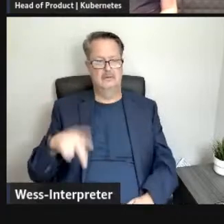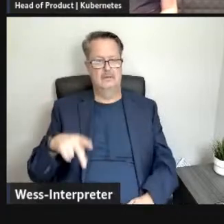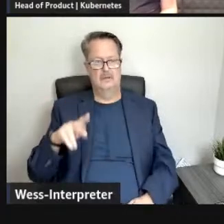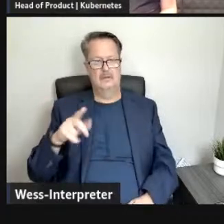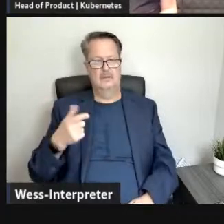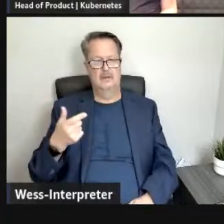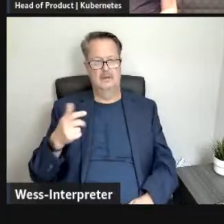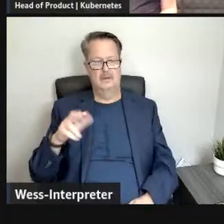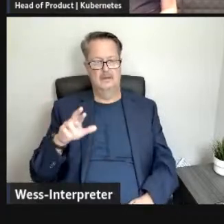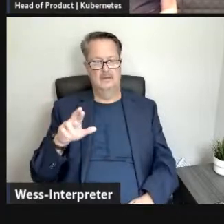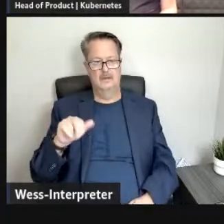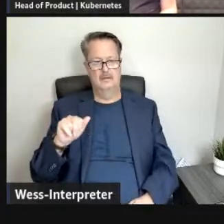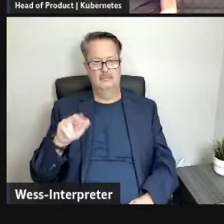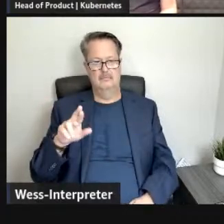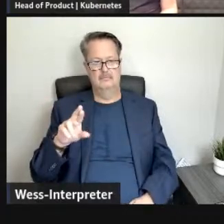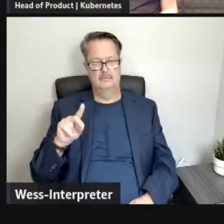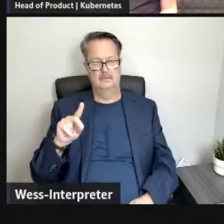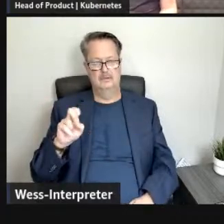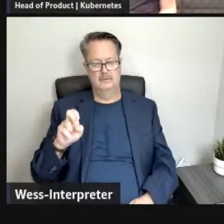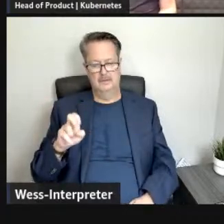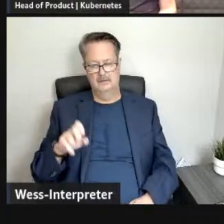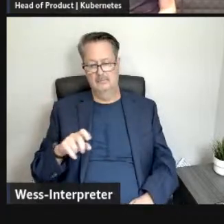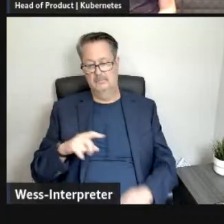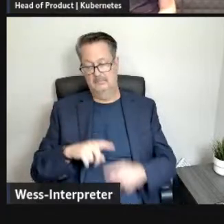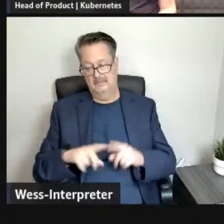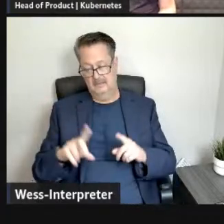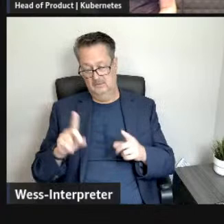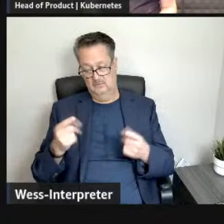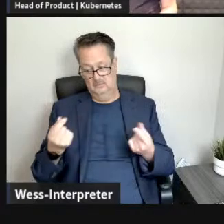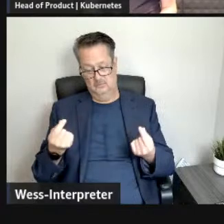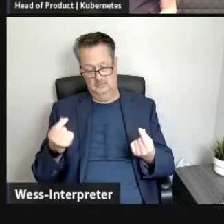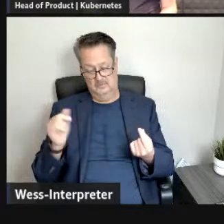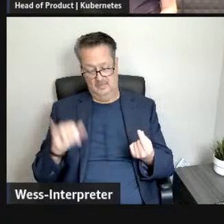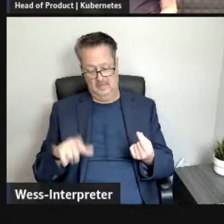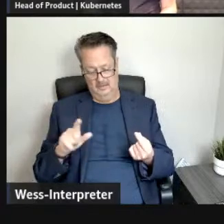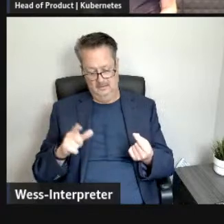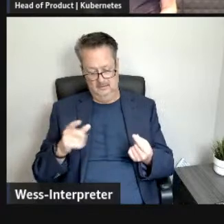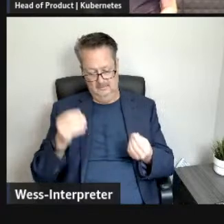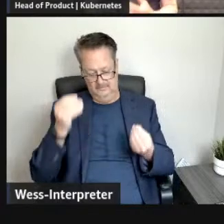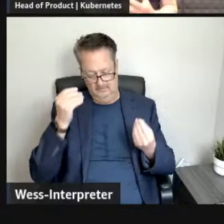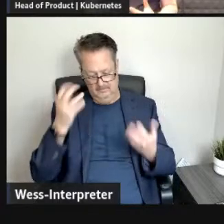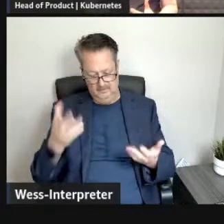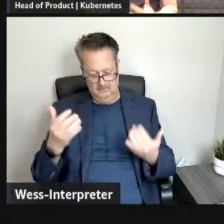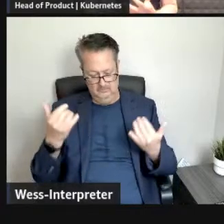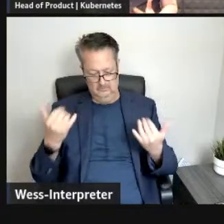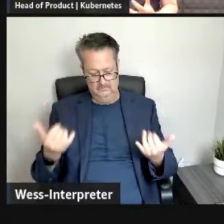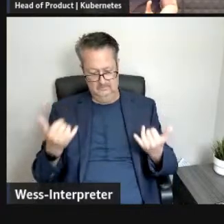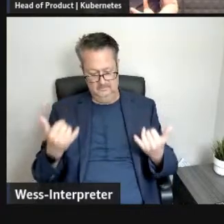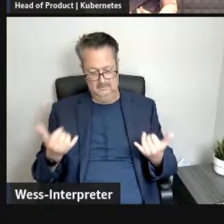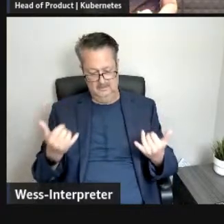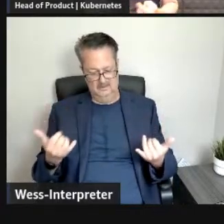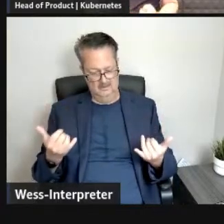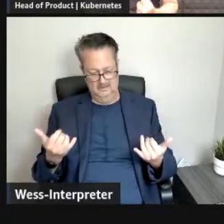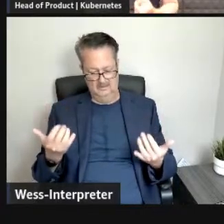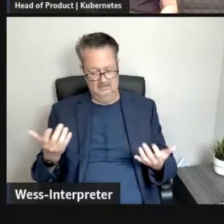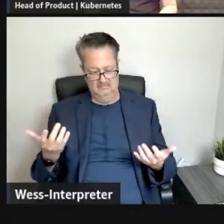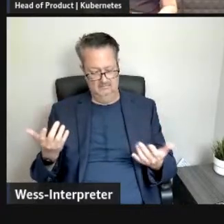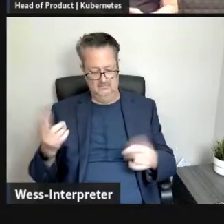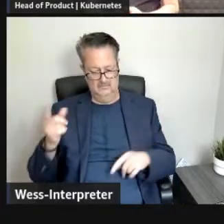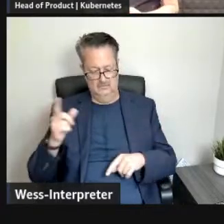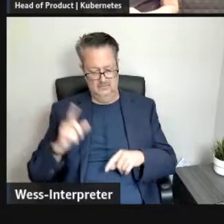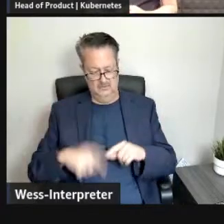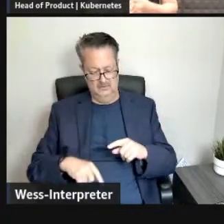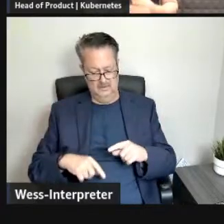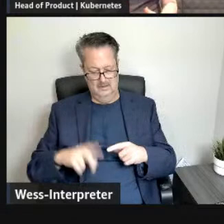do that, you need to have information about what's available. So today, there is no way to